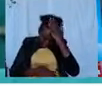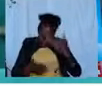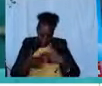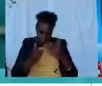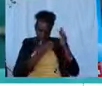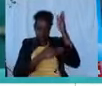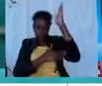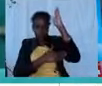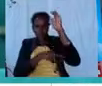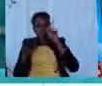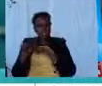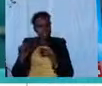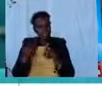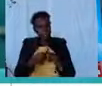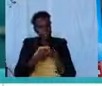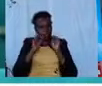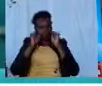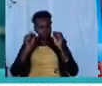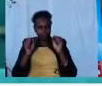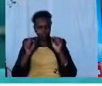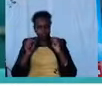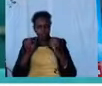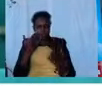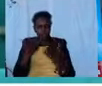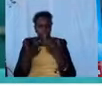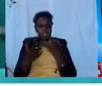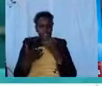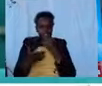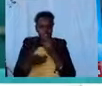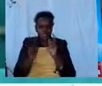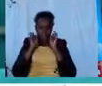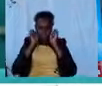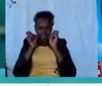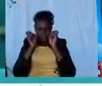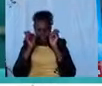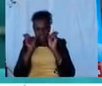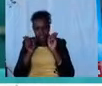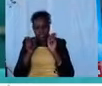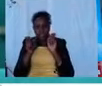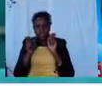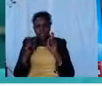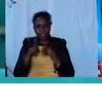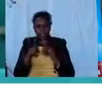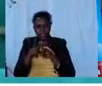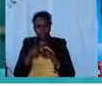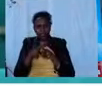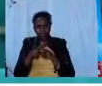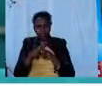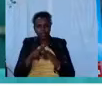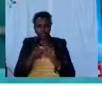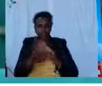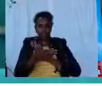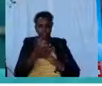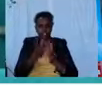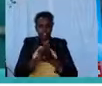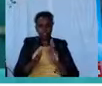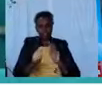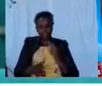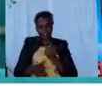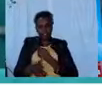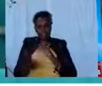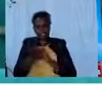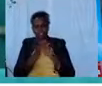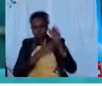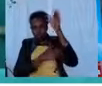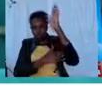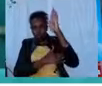before thee. And Lord God Almighty, may they also confess their sins. And Lord God Almighty, so that you may forgive us. And so that,